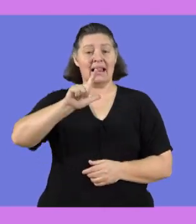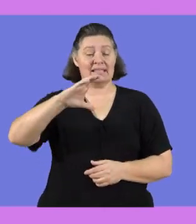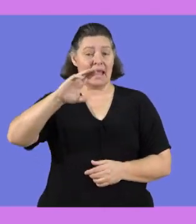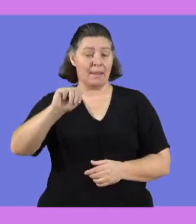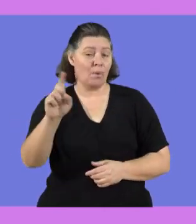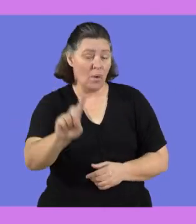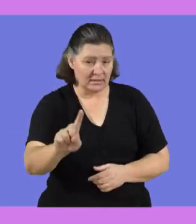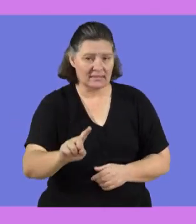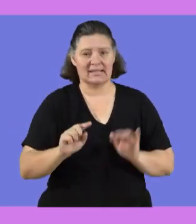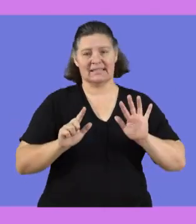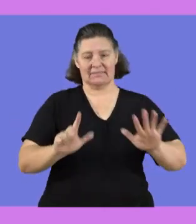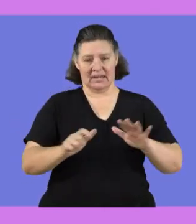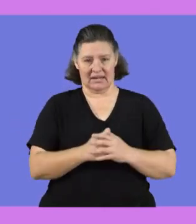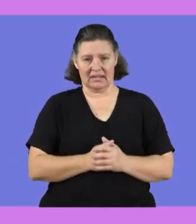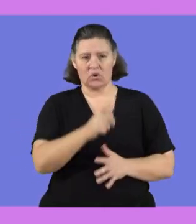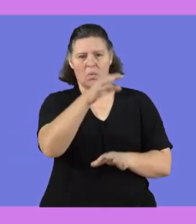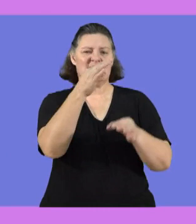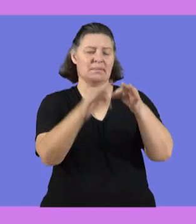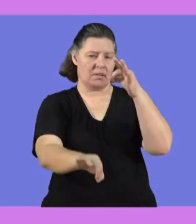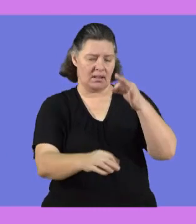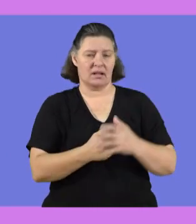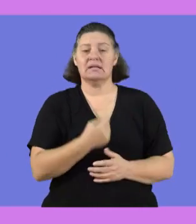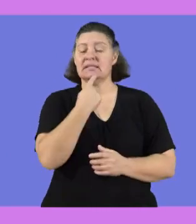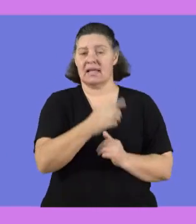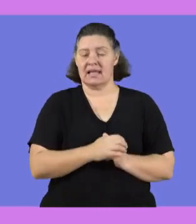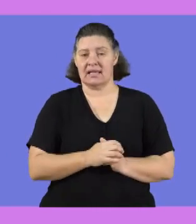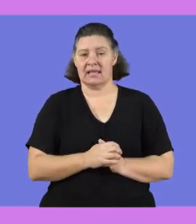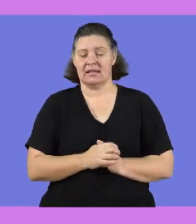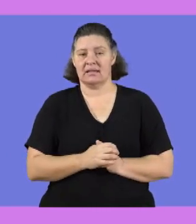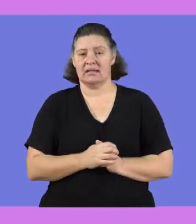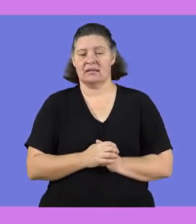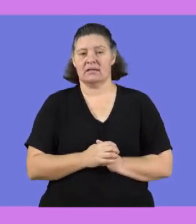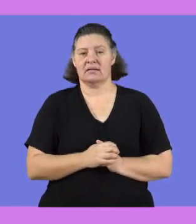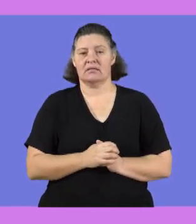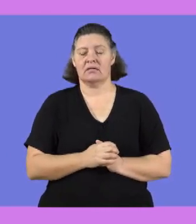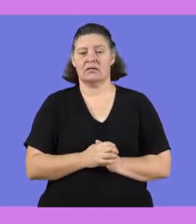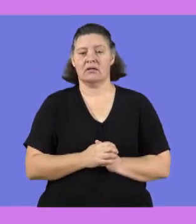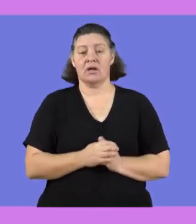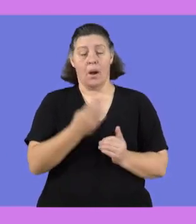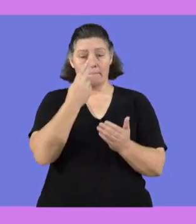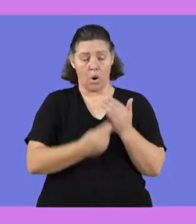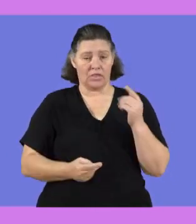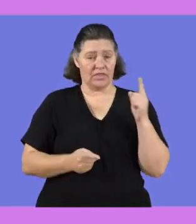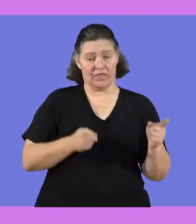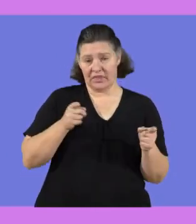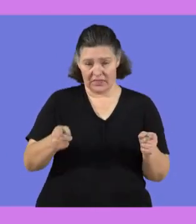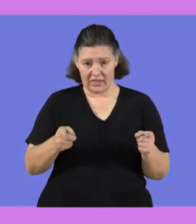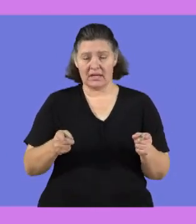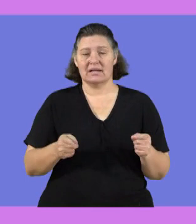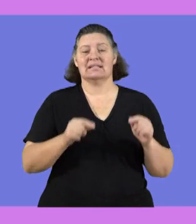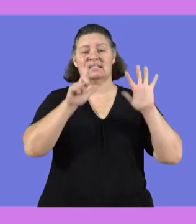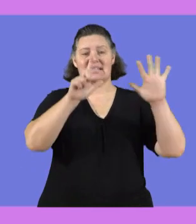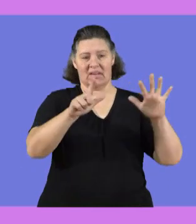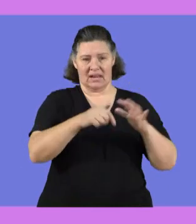LCM. So let's continue. Let us simplify this. We say we are going to divide both